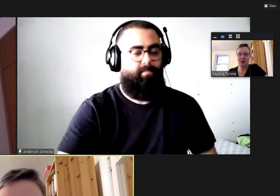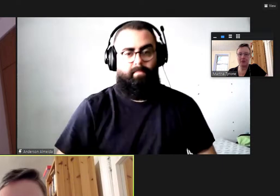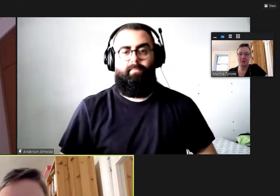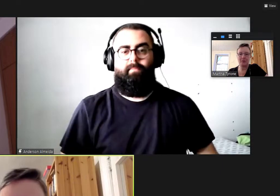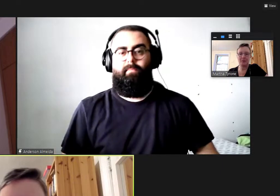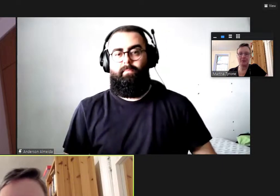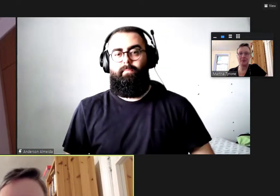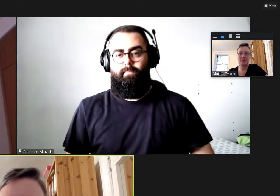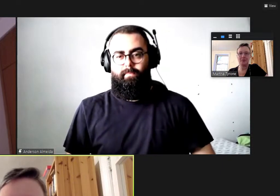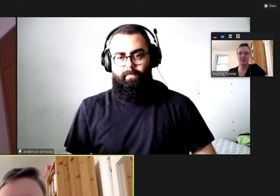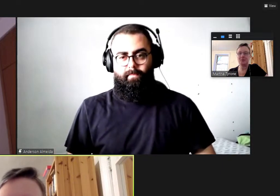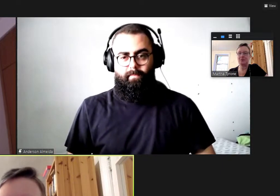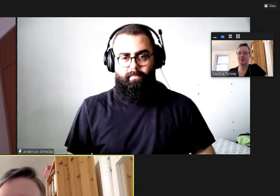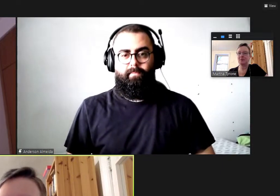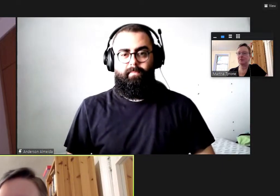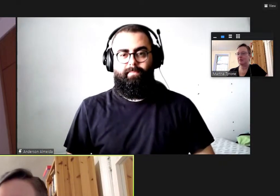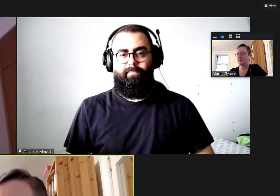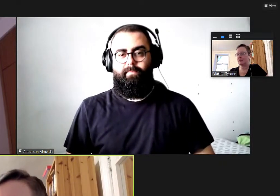Okay.